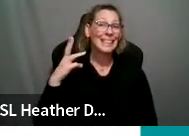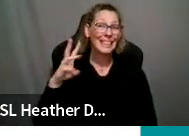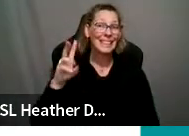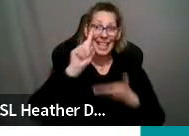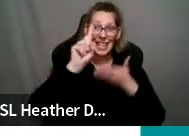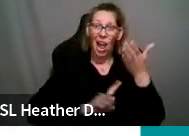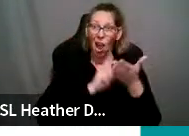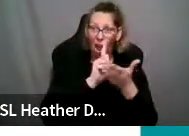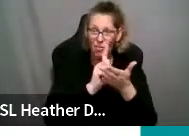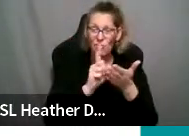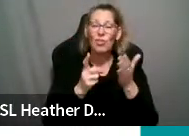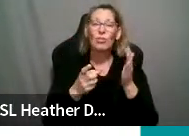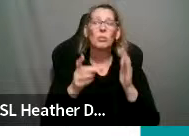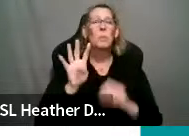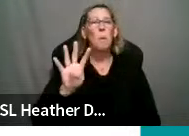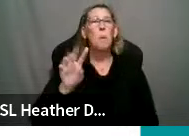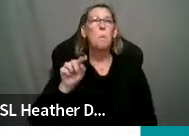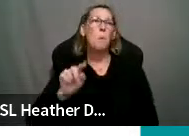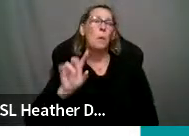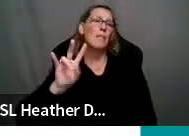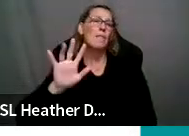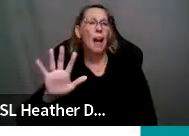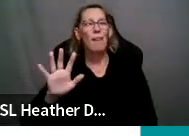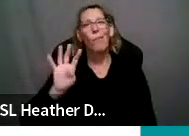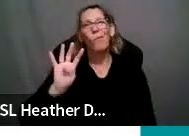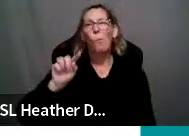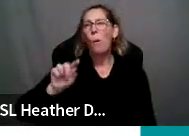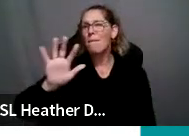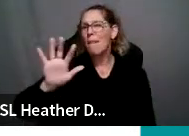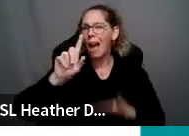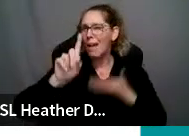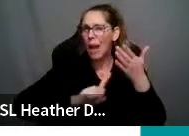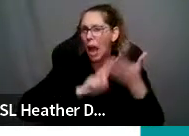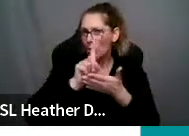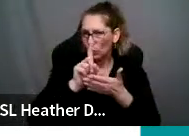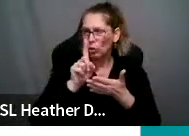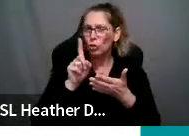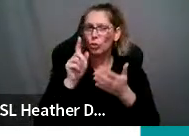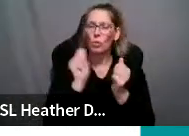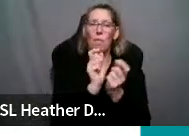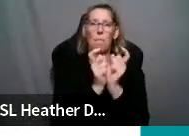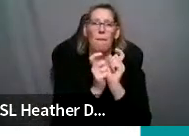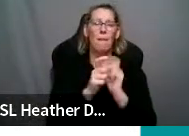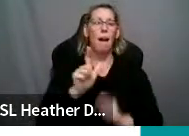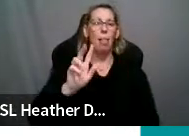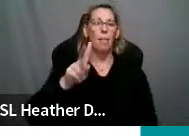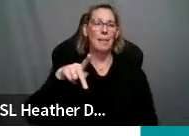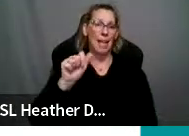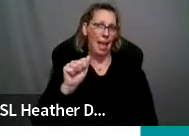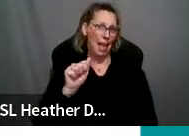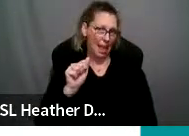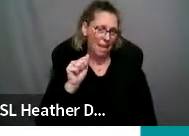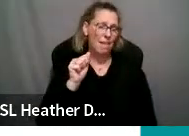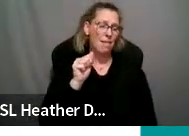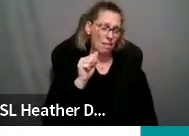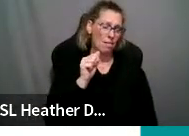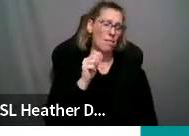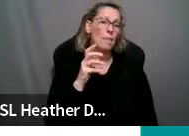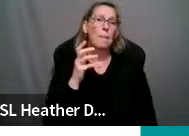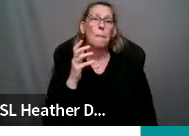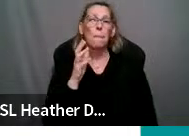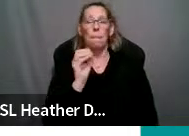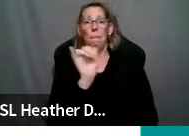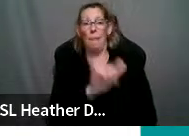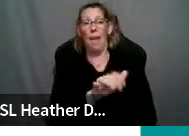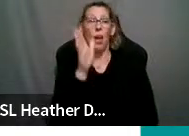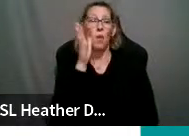about 4.75 or 4.5 hours with the modified LPA and design options. And this is going